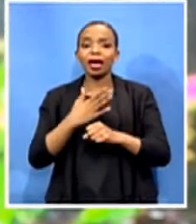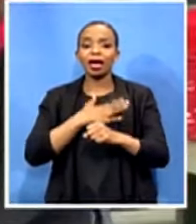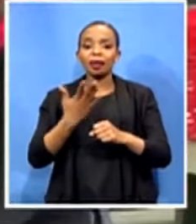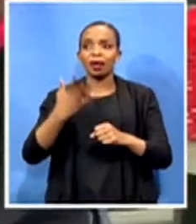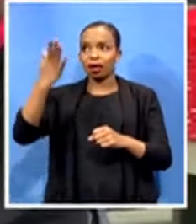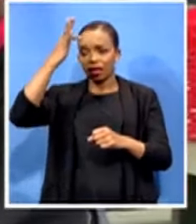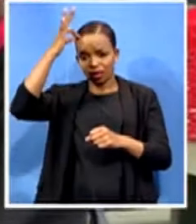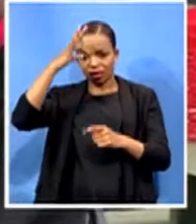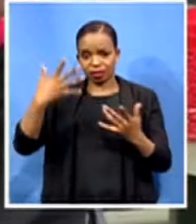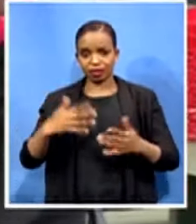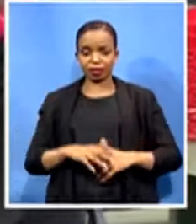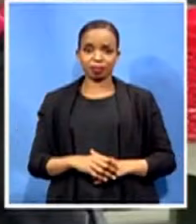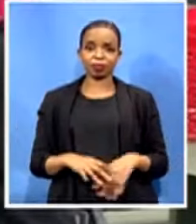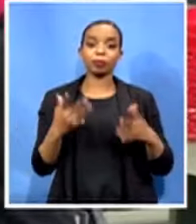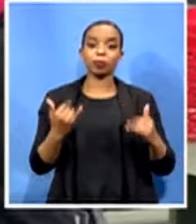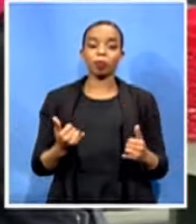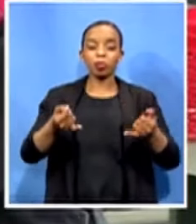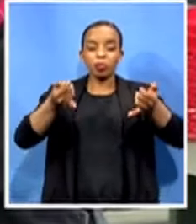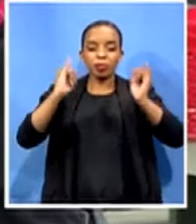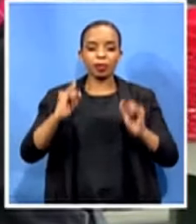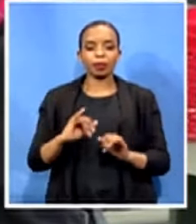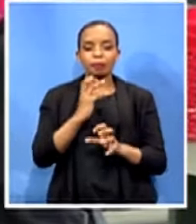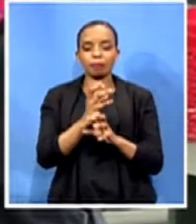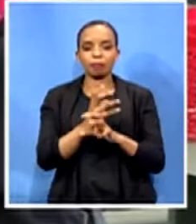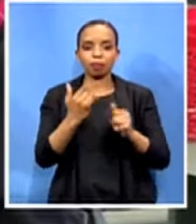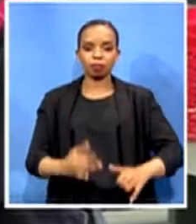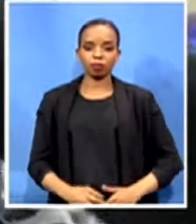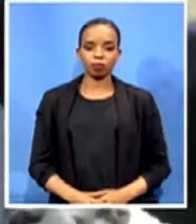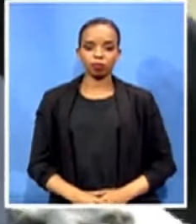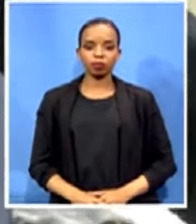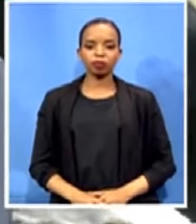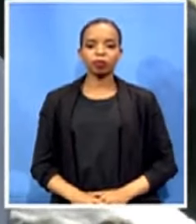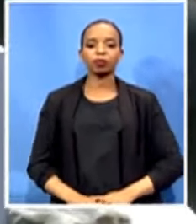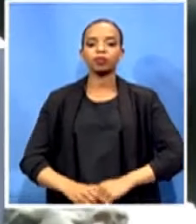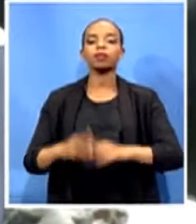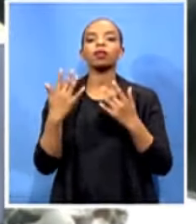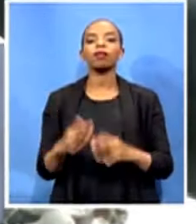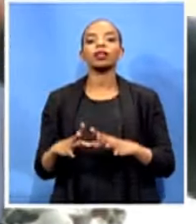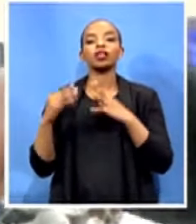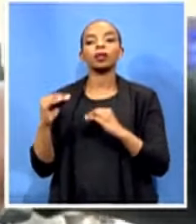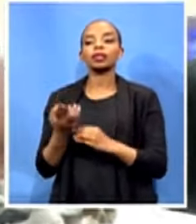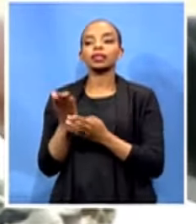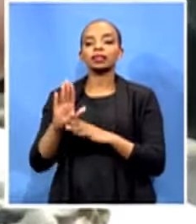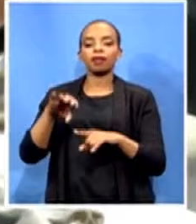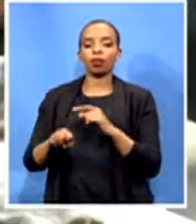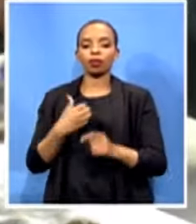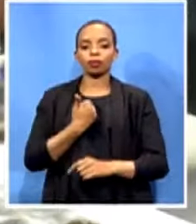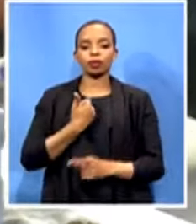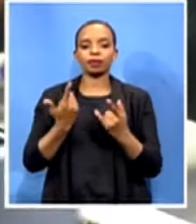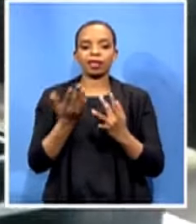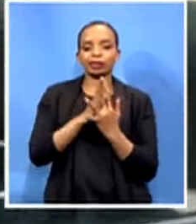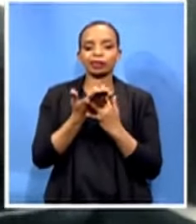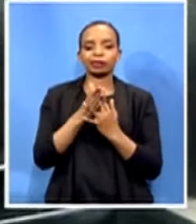difficulties. Businesses have now found themselves stuck in between a rock and a hard place. They say with civil